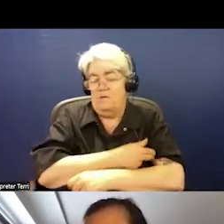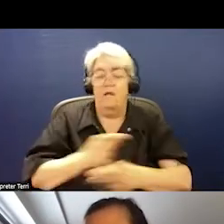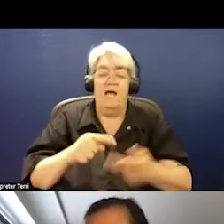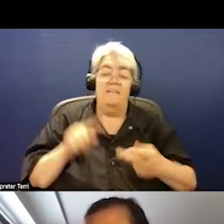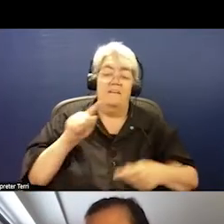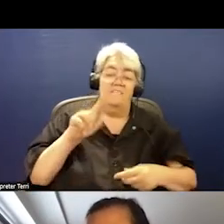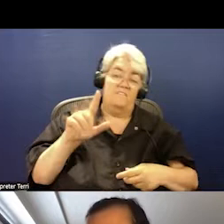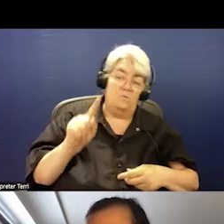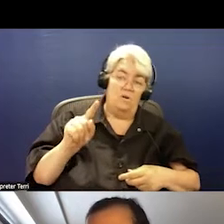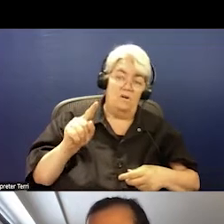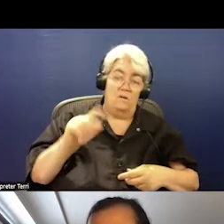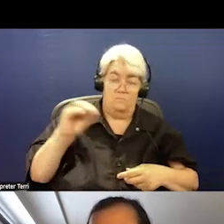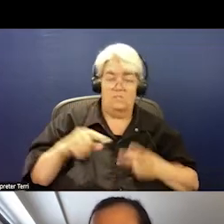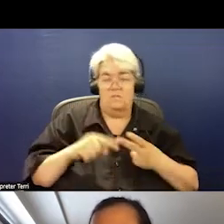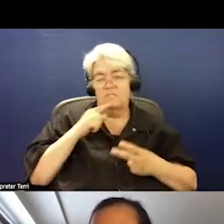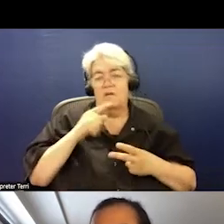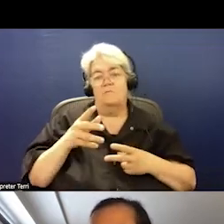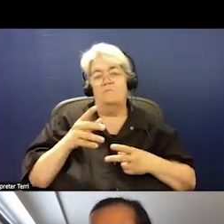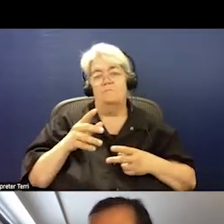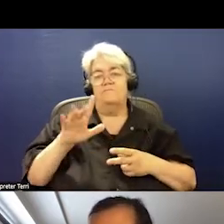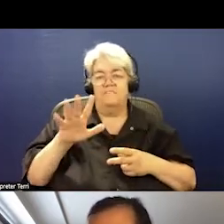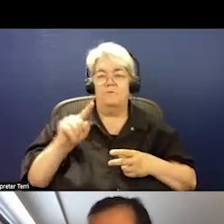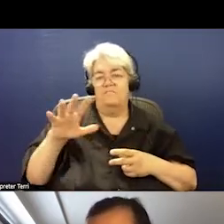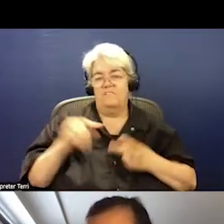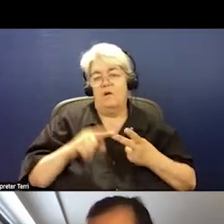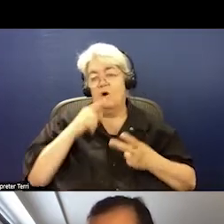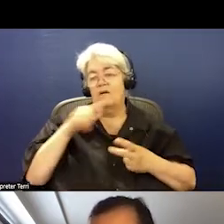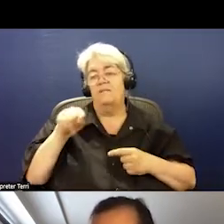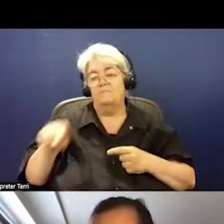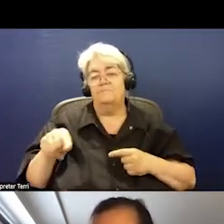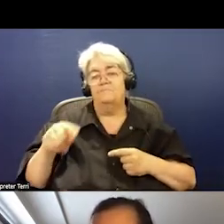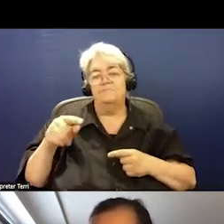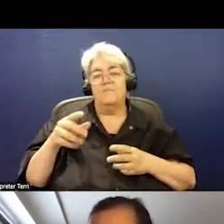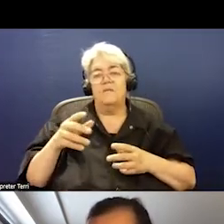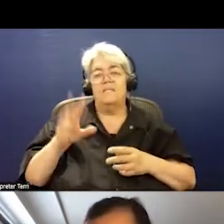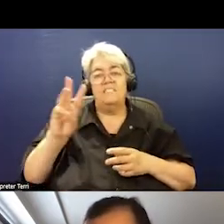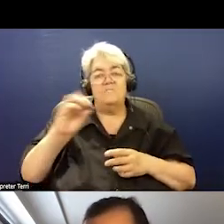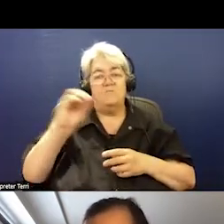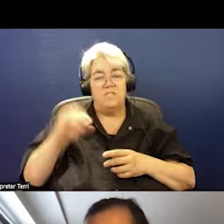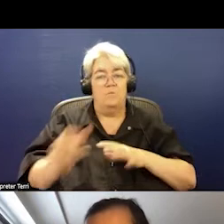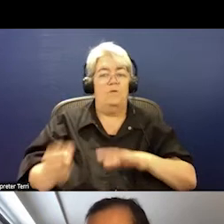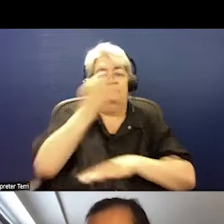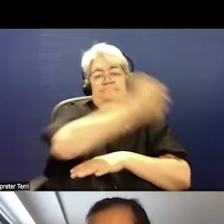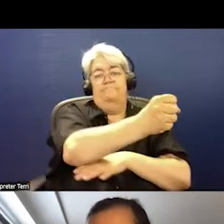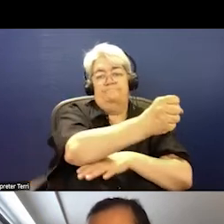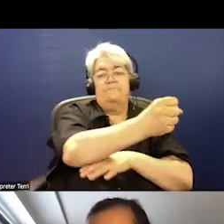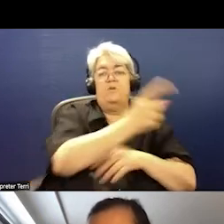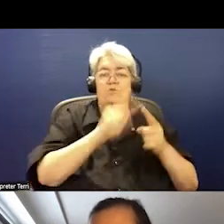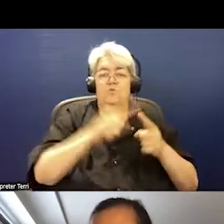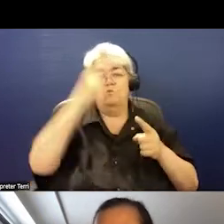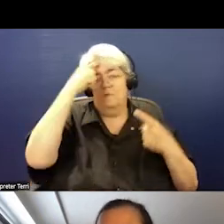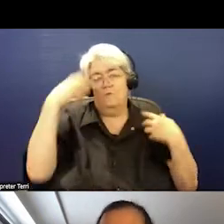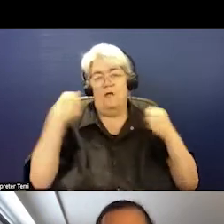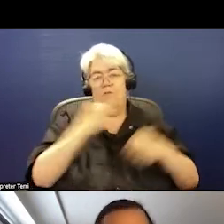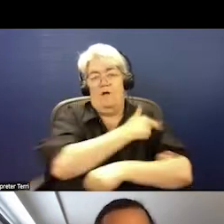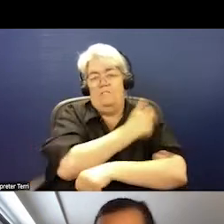that's involuntary psychiatric holds in California, are only initiated 6% of the time. So that's a very low rate of involuntary holds that this